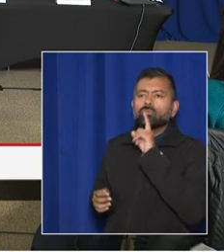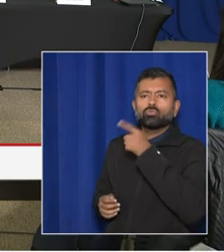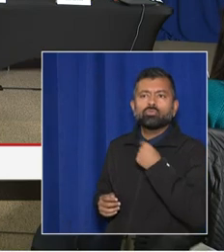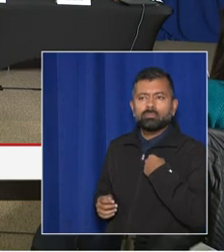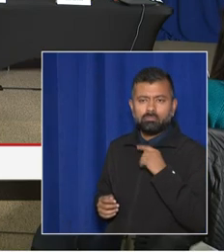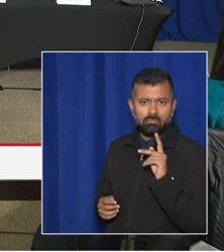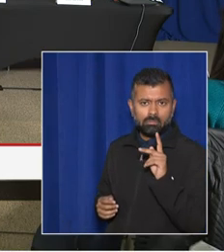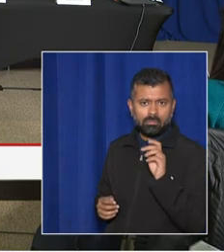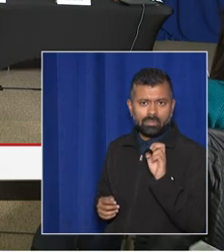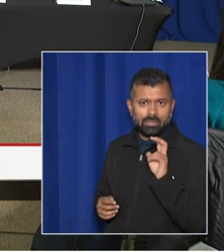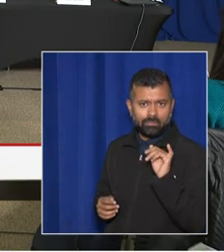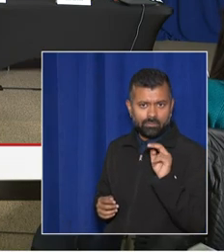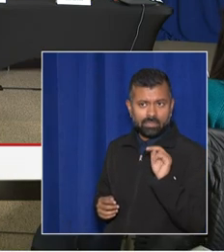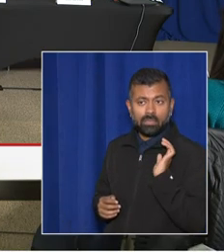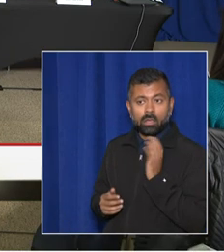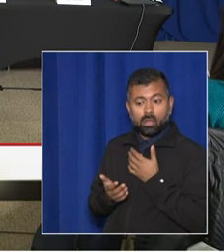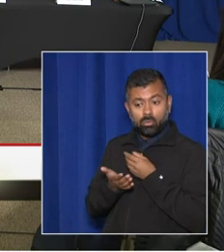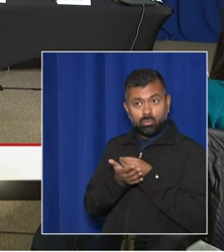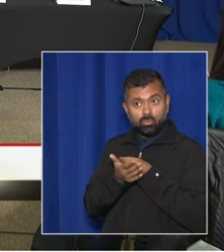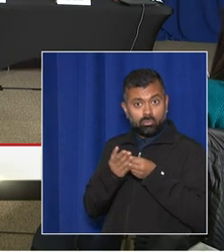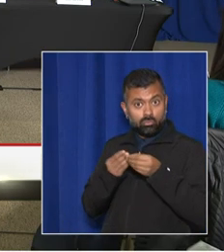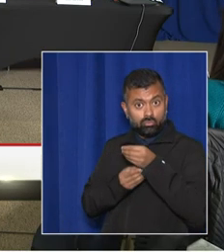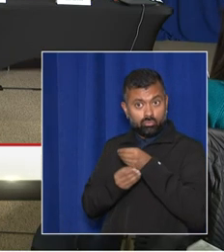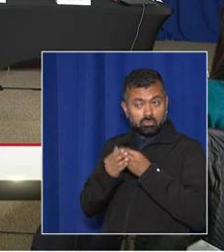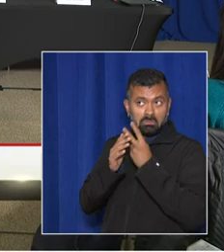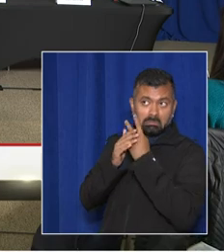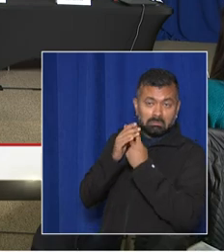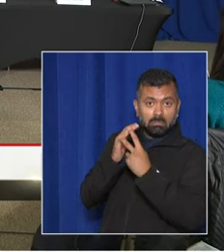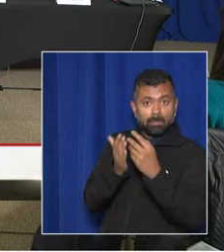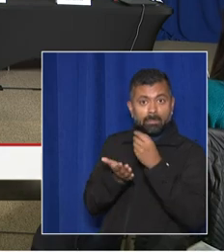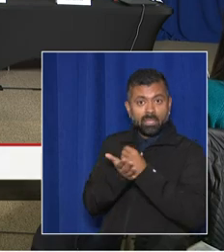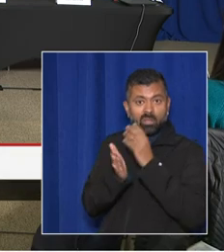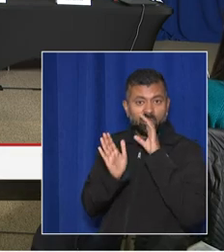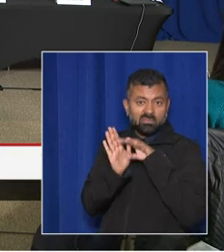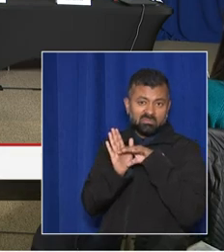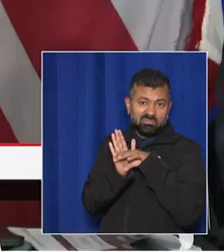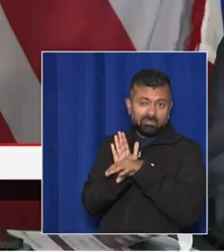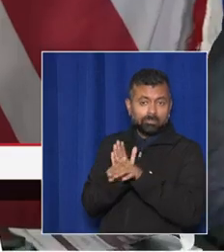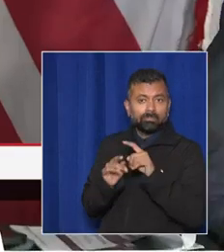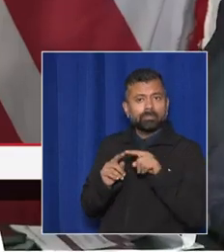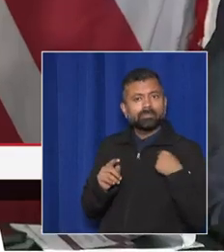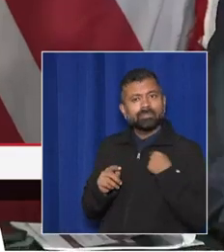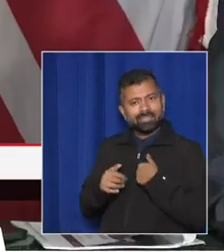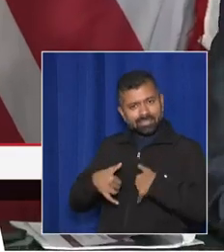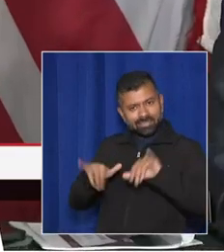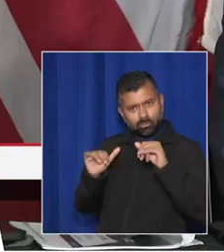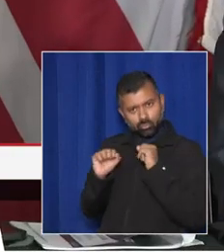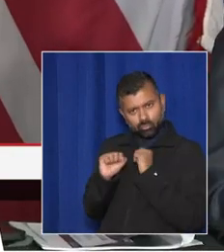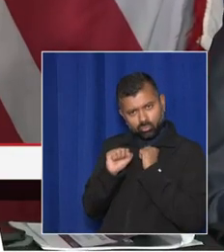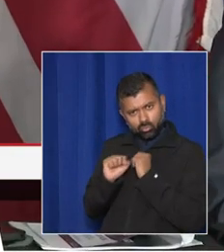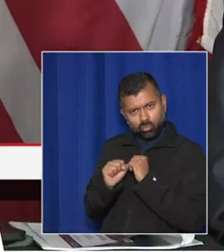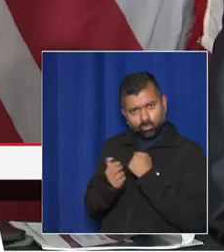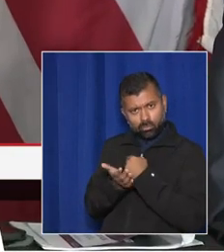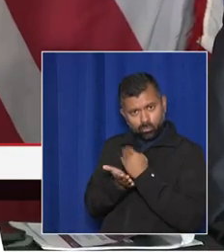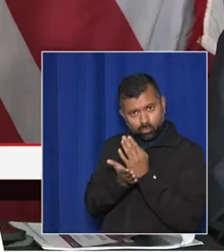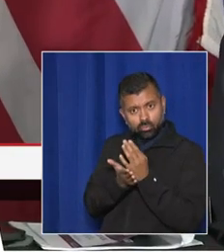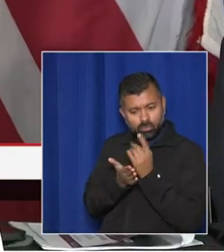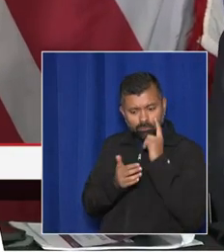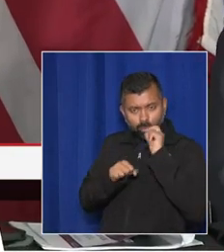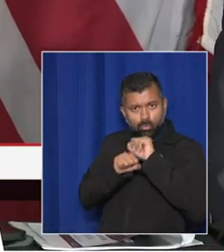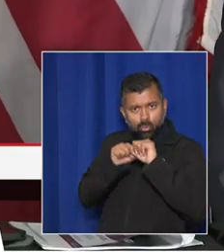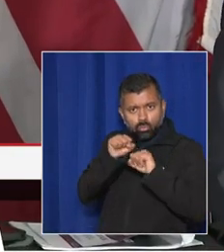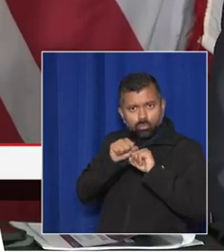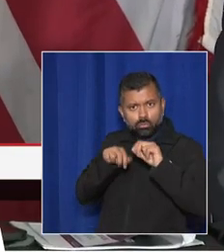forecast is down, the fact is that we still will have a robust infrastructure budget. There's two kinds of infrastructure that you could get involved